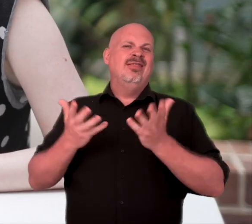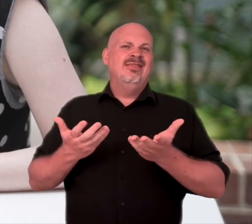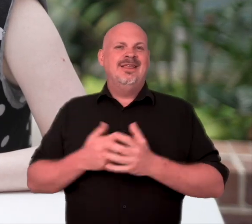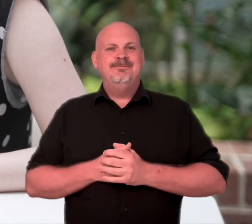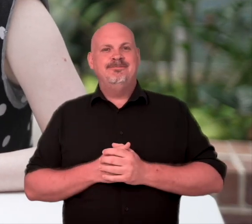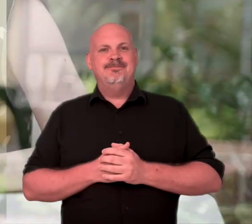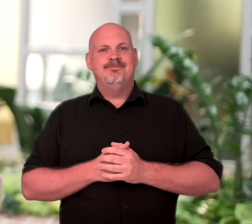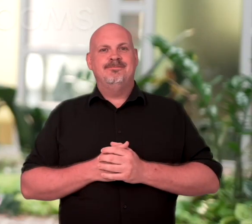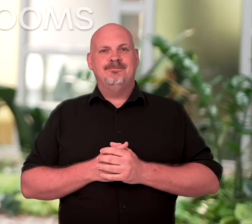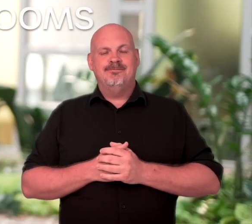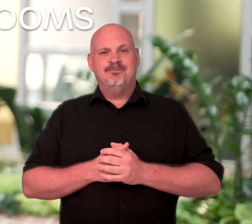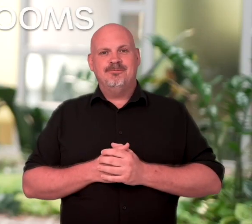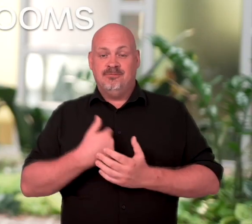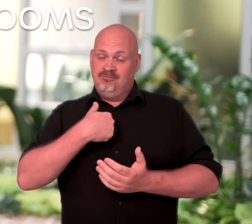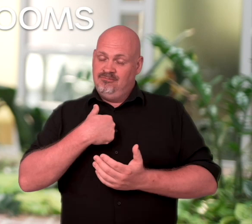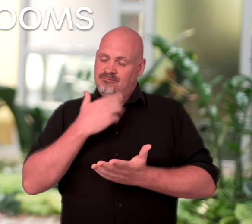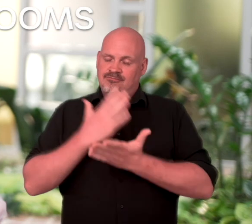Yeah.